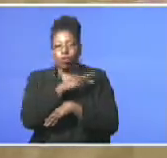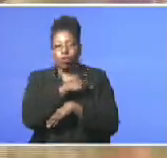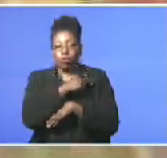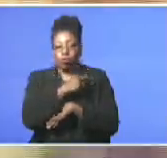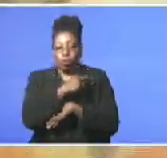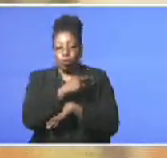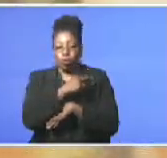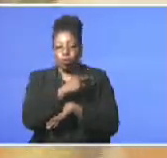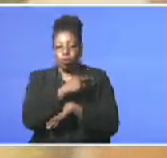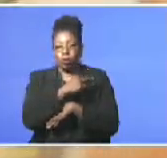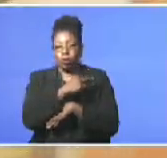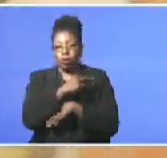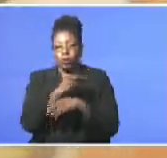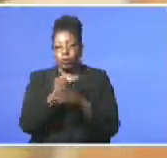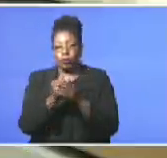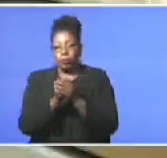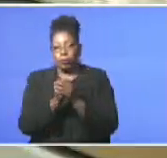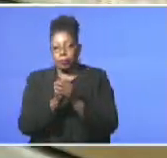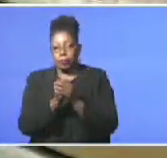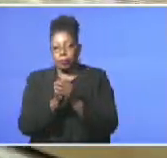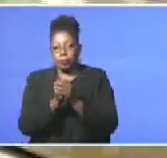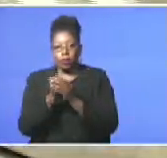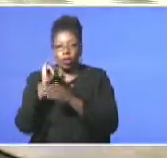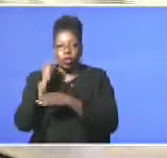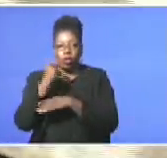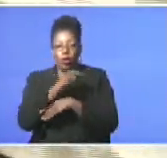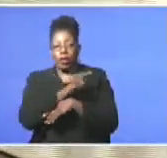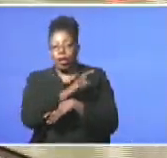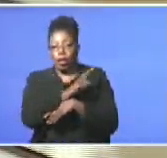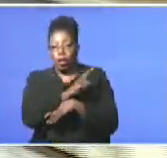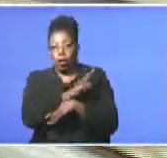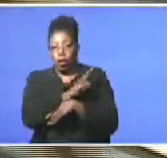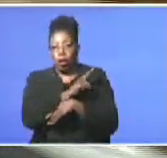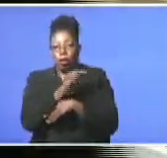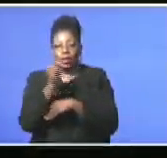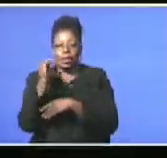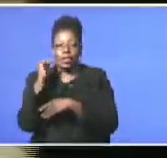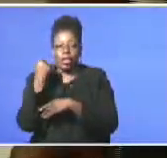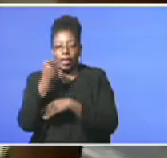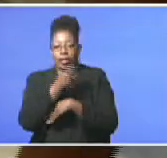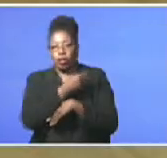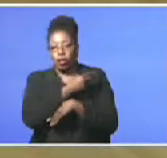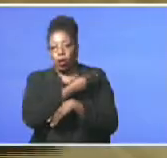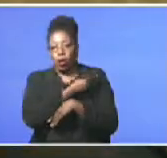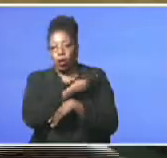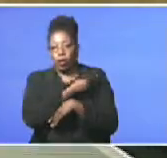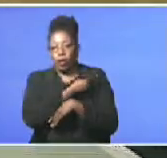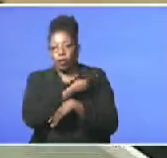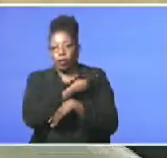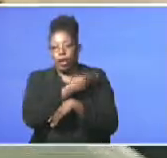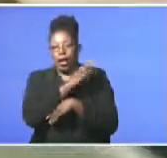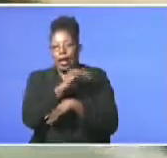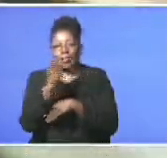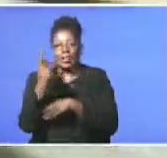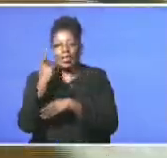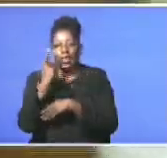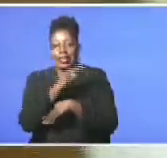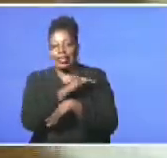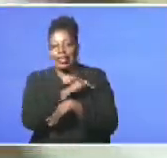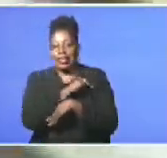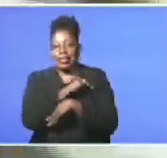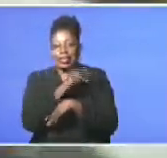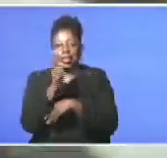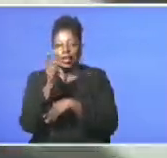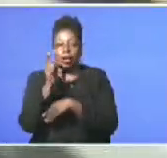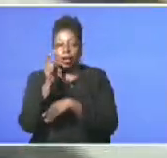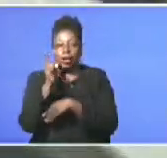all bowlers with a 204 average. Joy Lockhart, Janice Hoyt, the Broadcasting Corporation's own Kayla Nixon, Tara